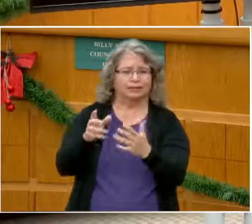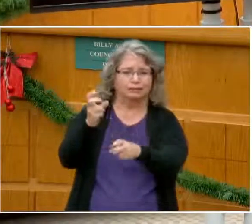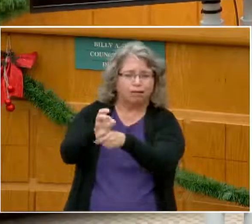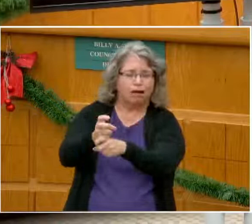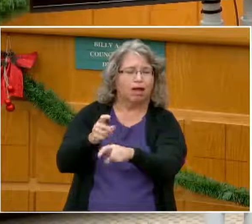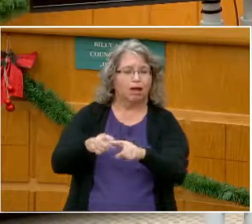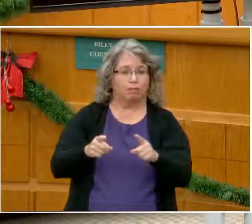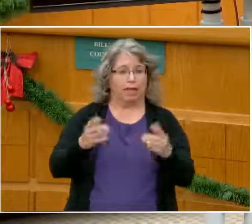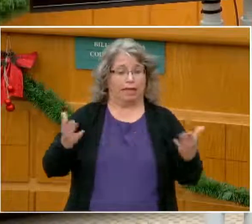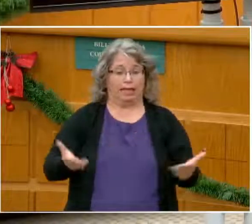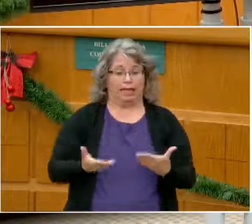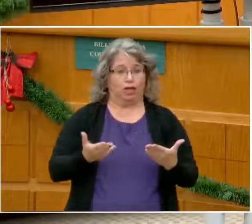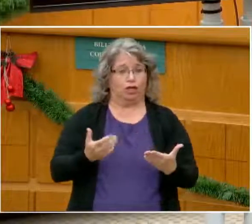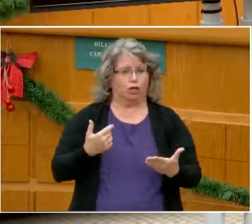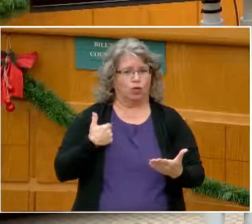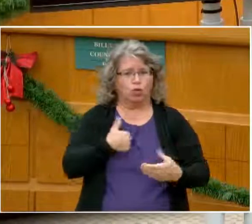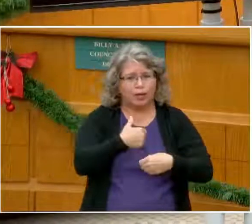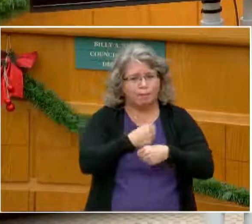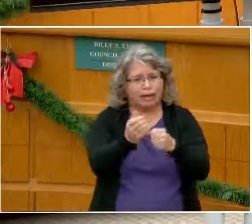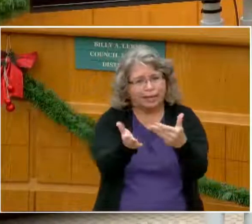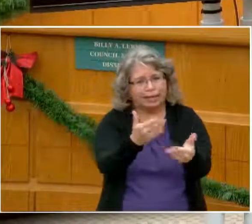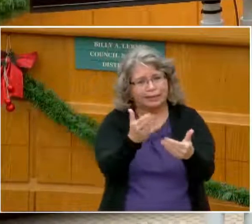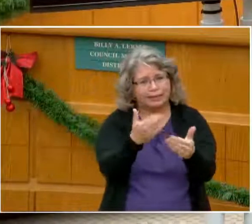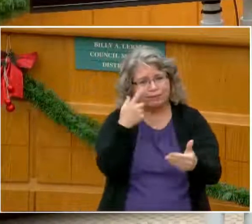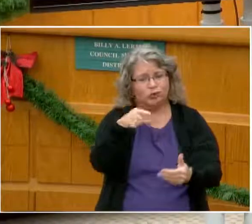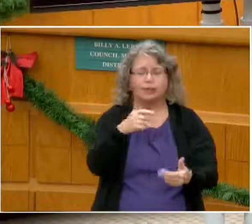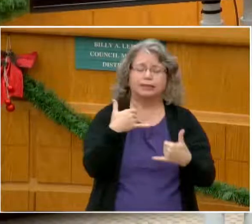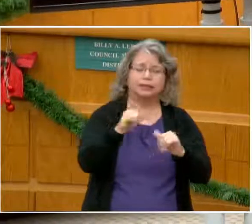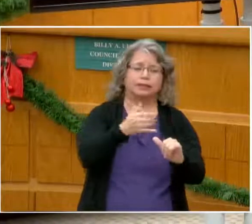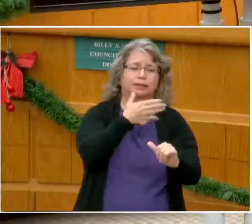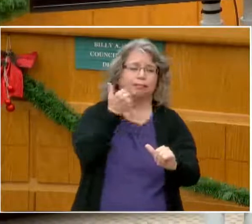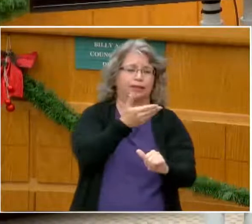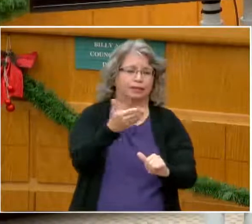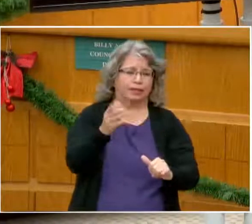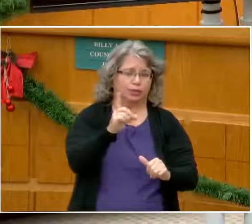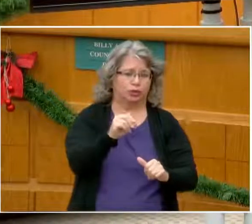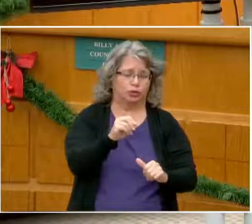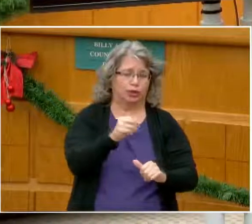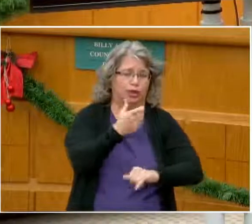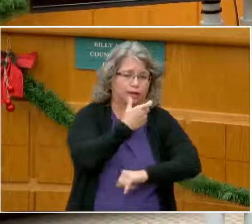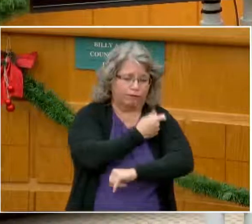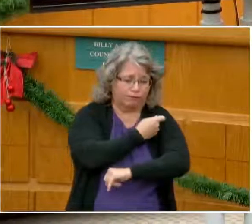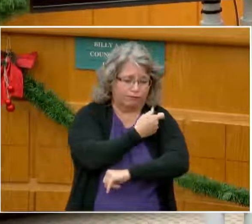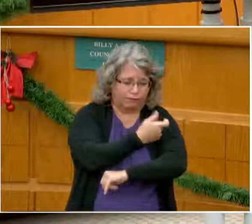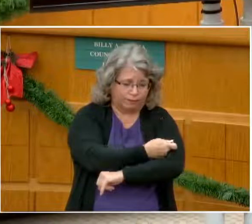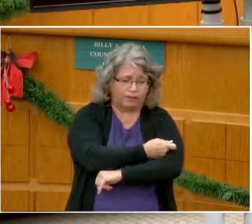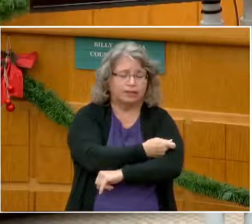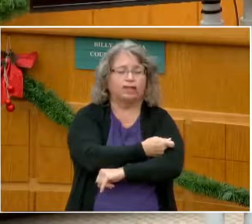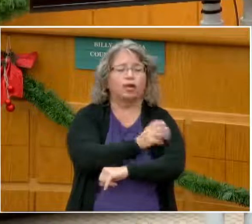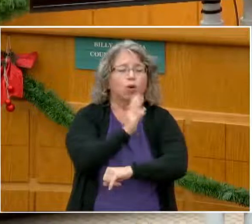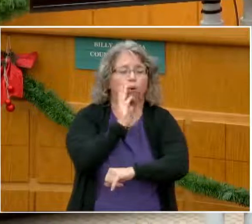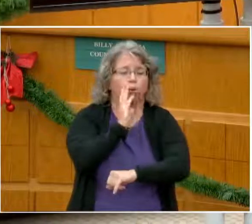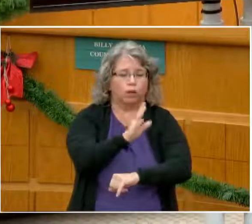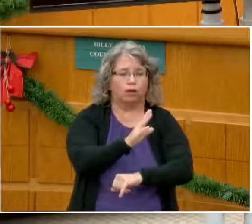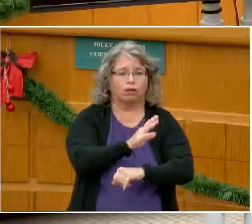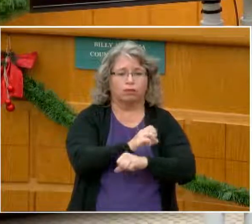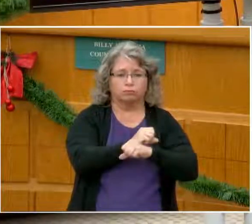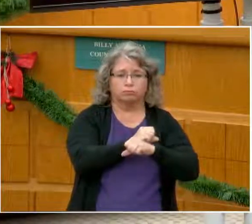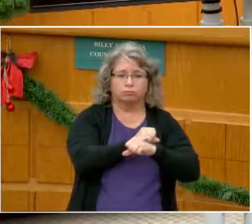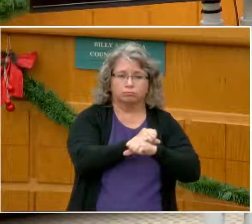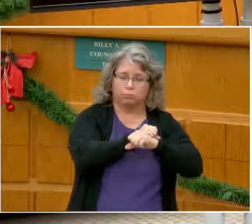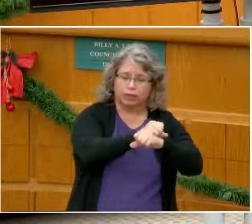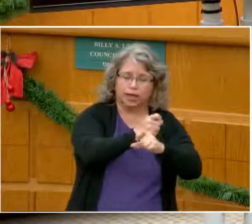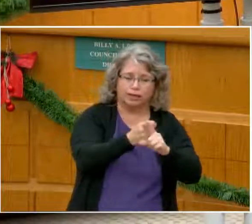they prevent infection, and when infection occurs, they make the ability to recover from those